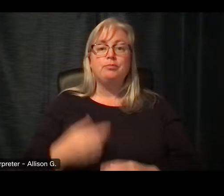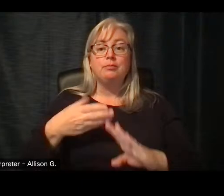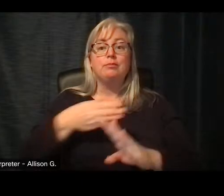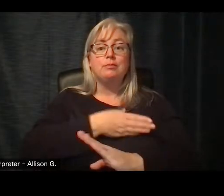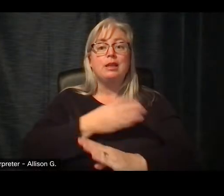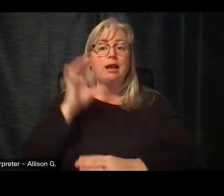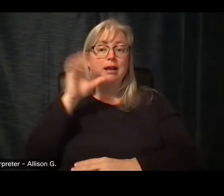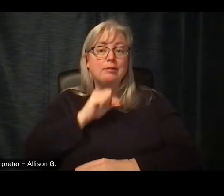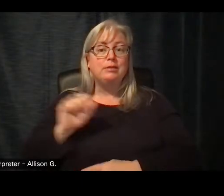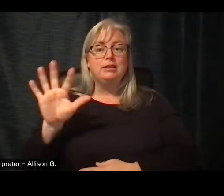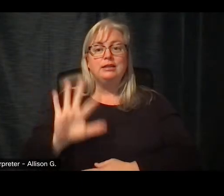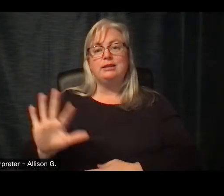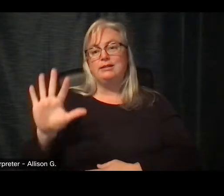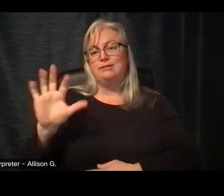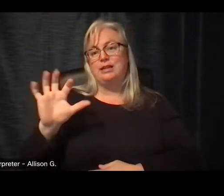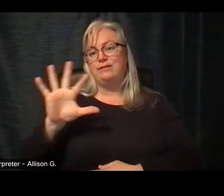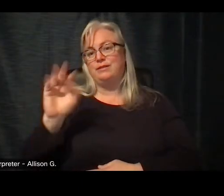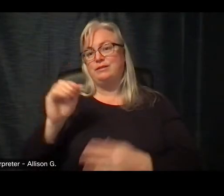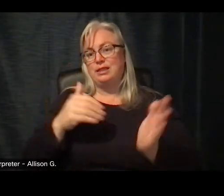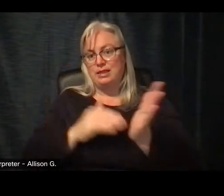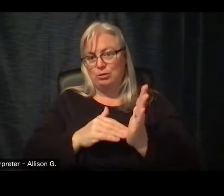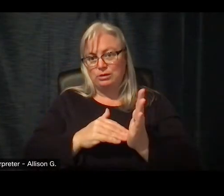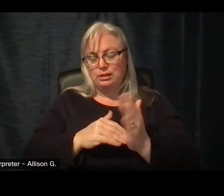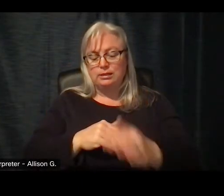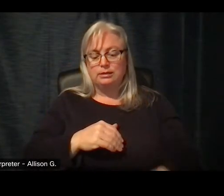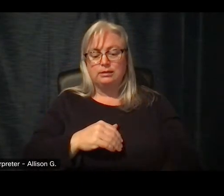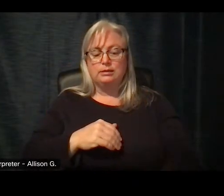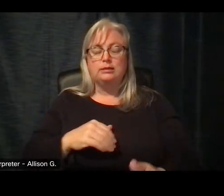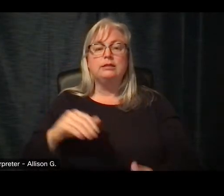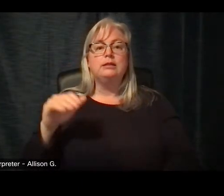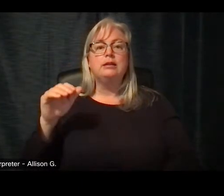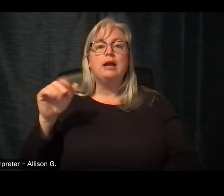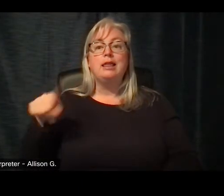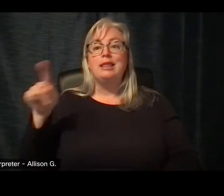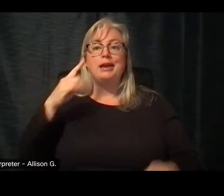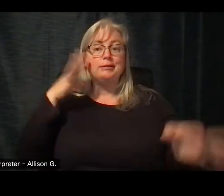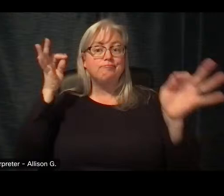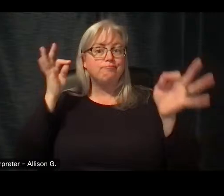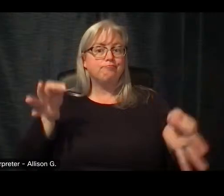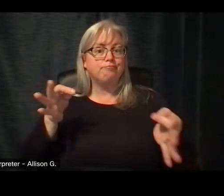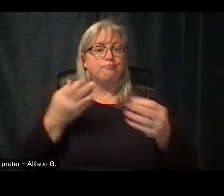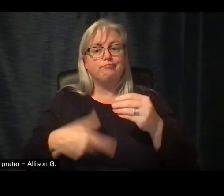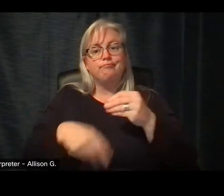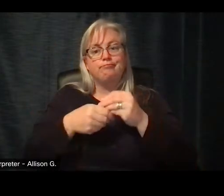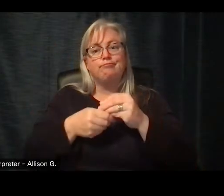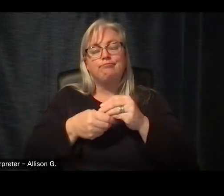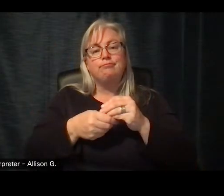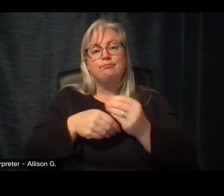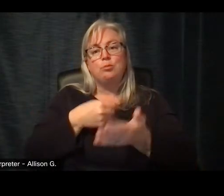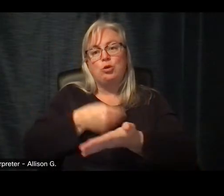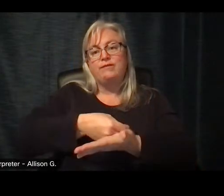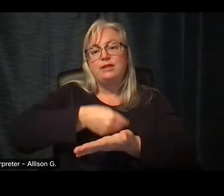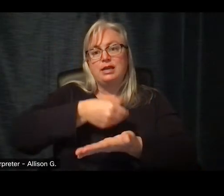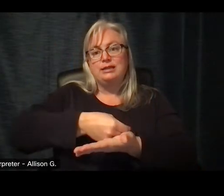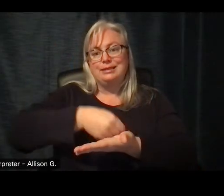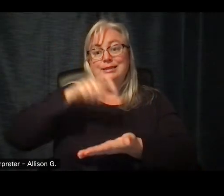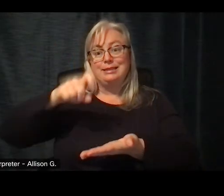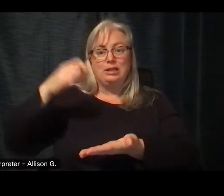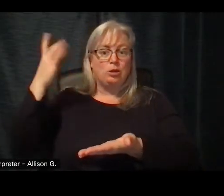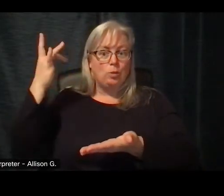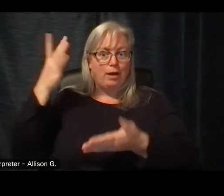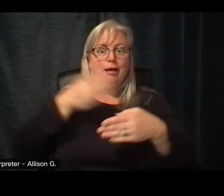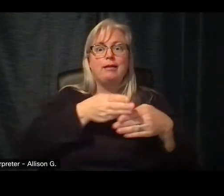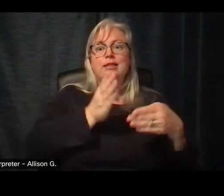estimate was about $550,000. The agency has since determined that an additional pot of funding has needed because they had